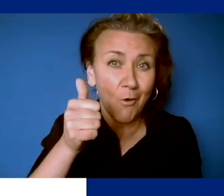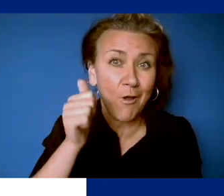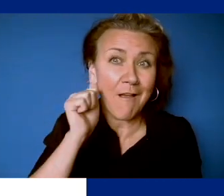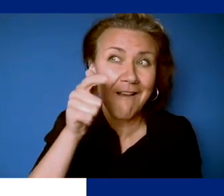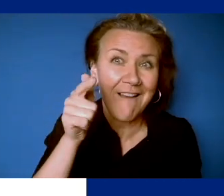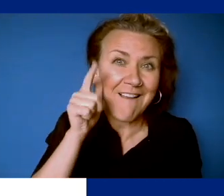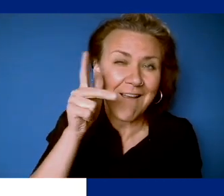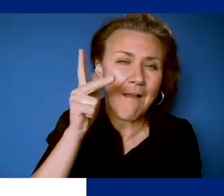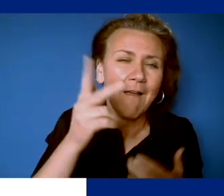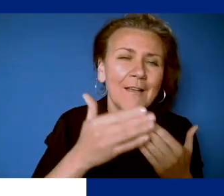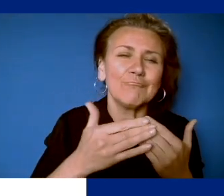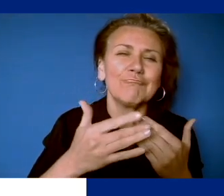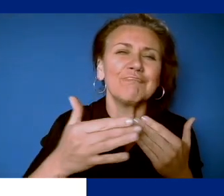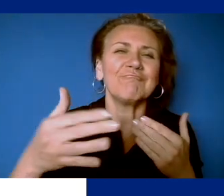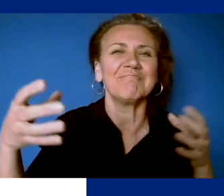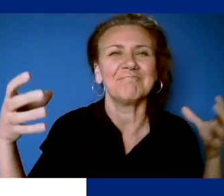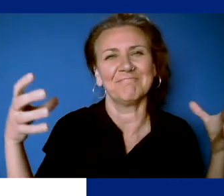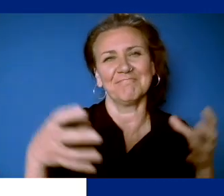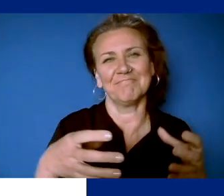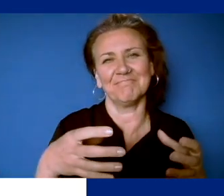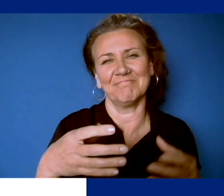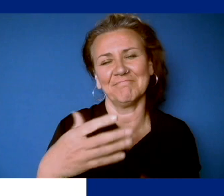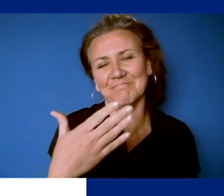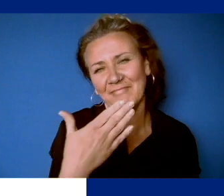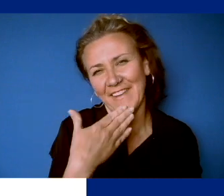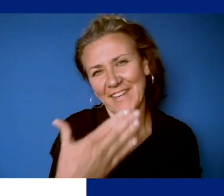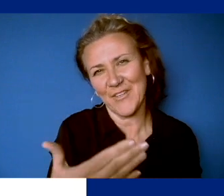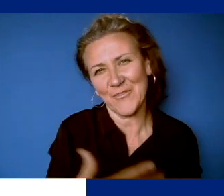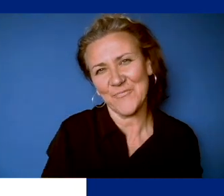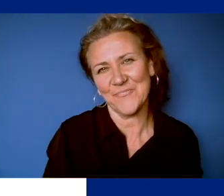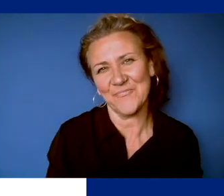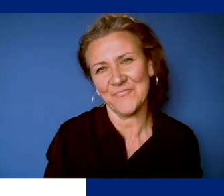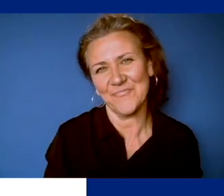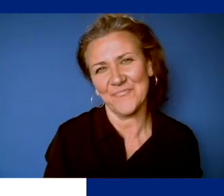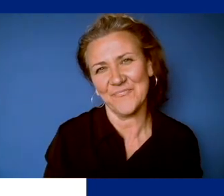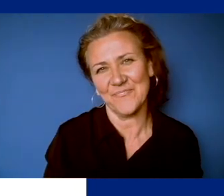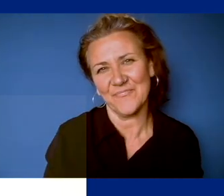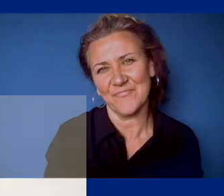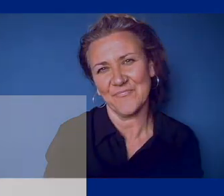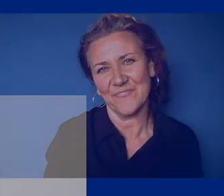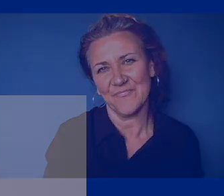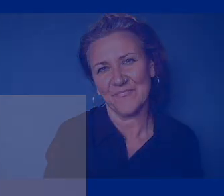here tomorrow and the day after and the day after. Thank you.